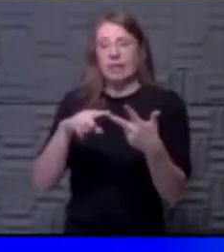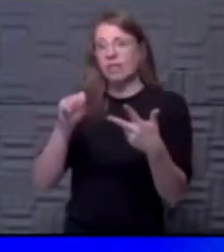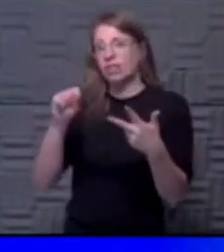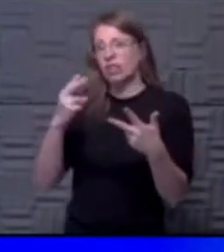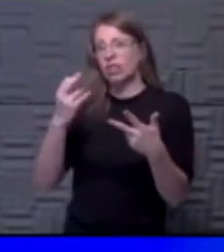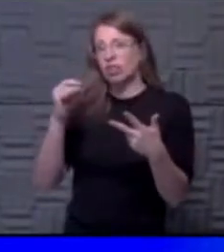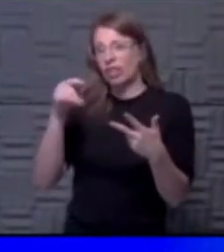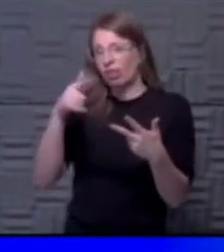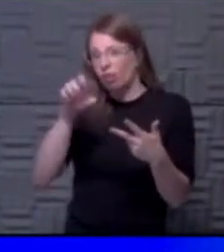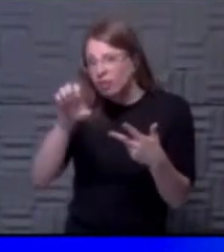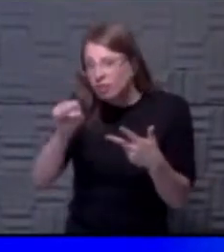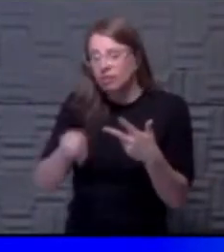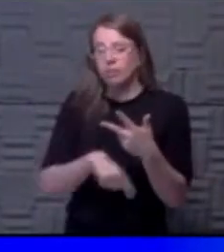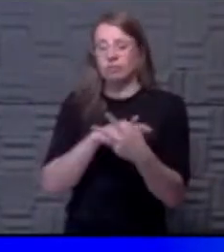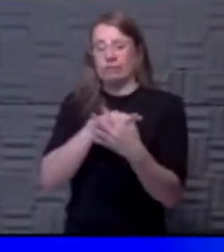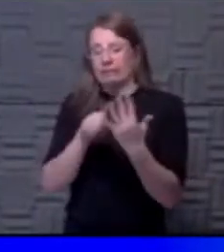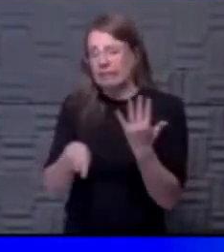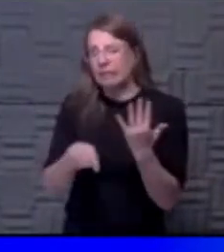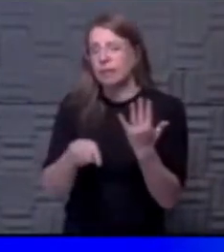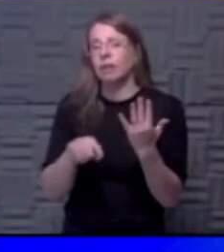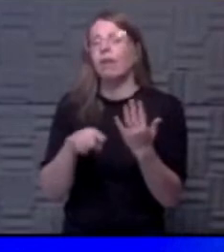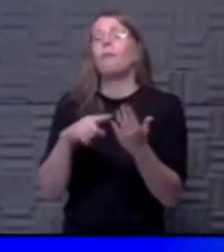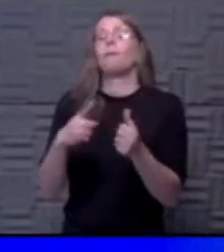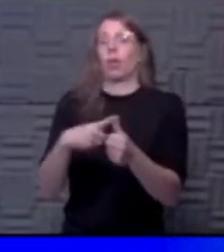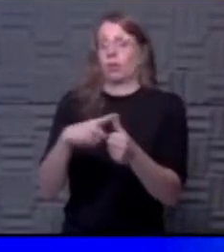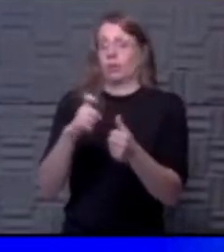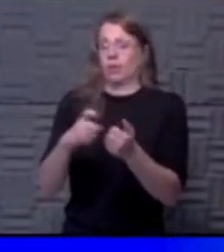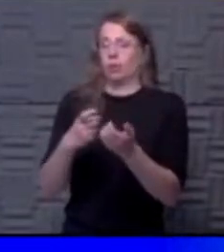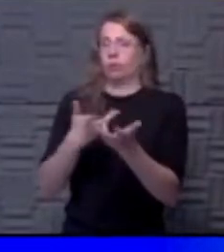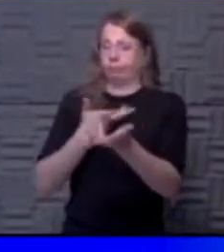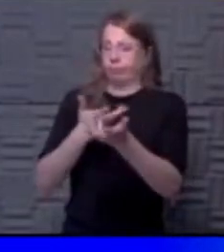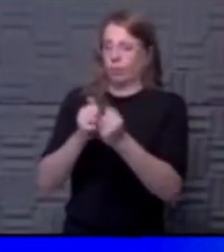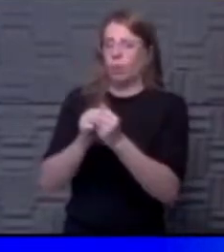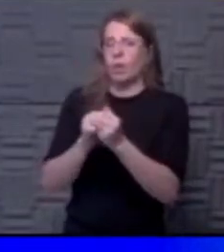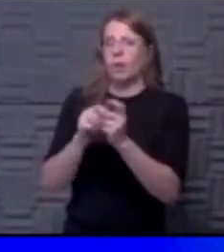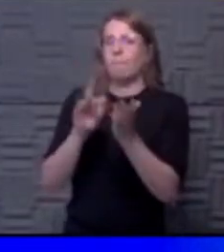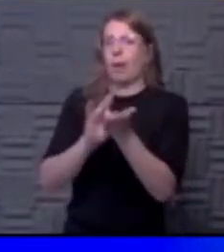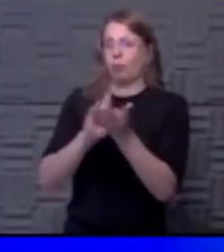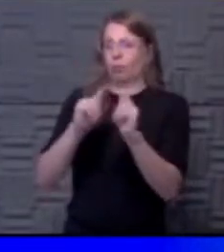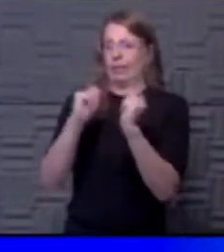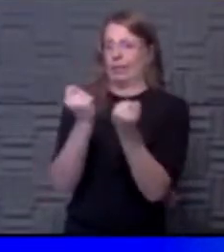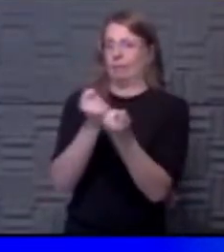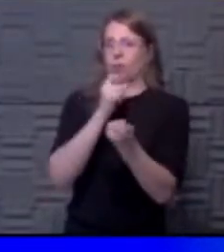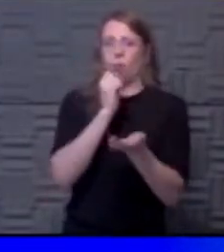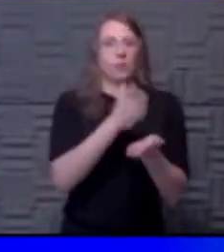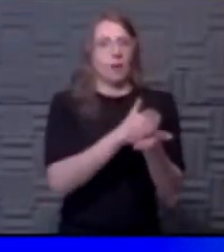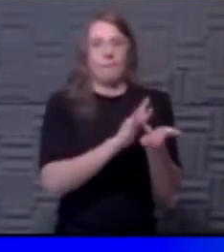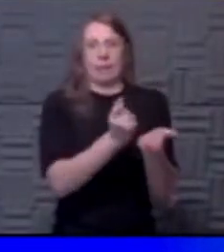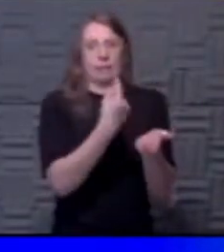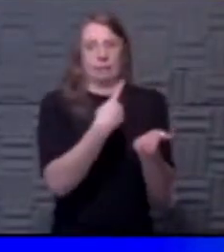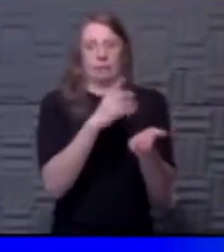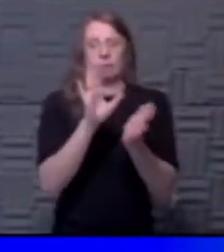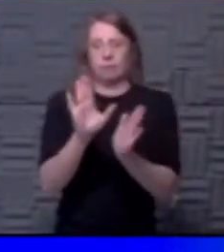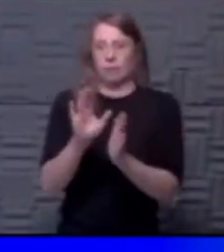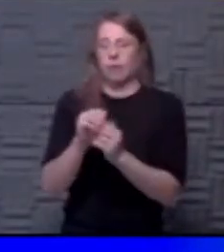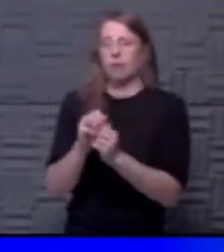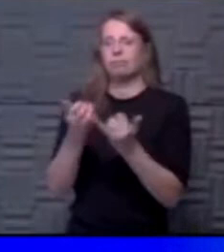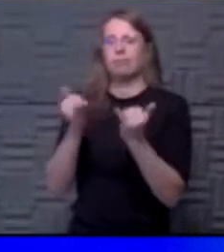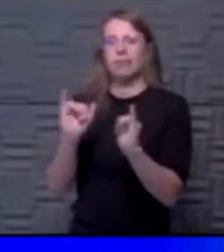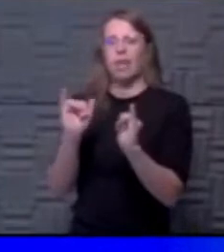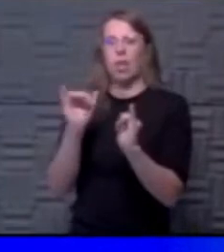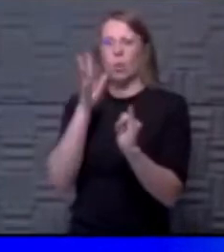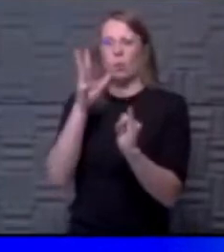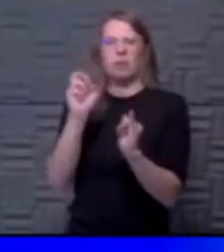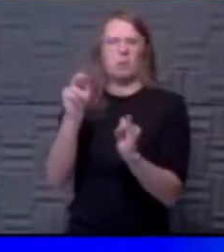shingles vaccine, all of those things. So first of all, talk with your medical team. Do not stop those medications. And more than likely, you're still going to